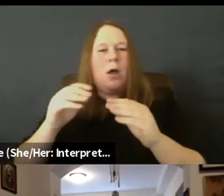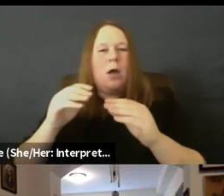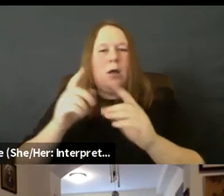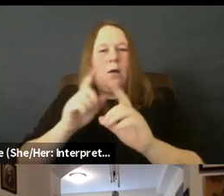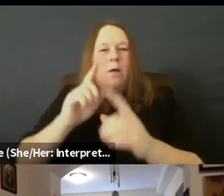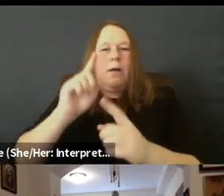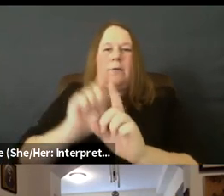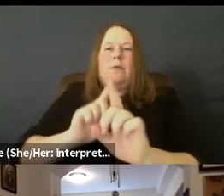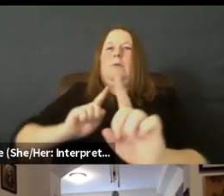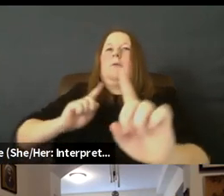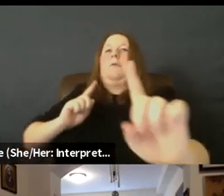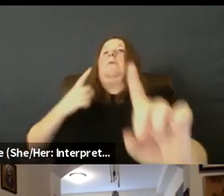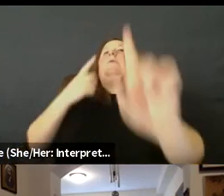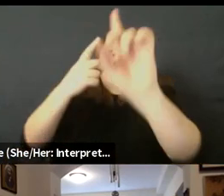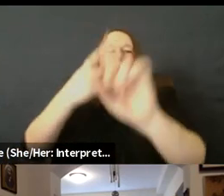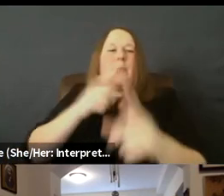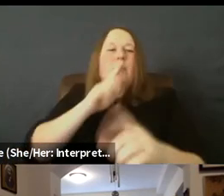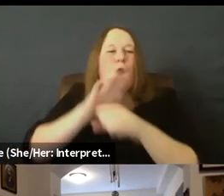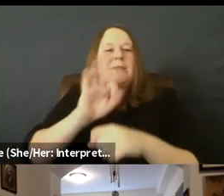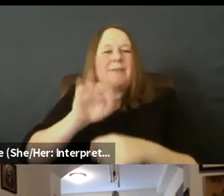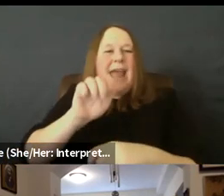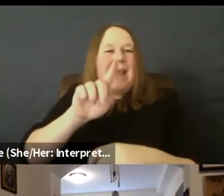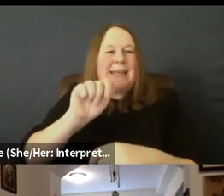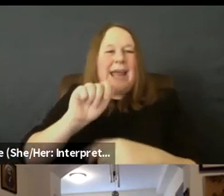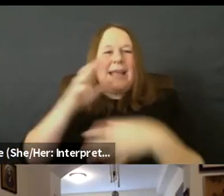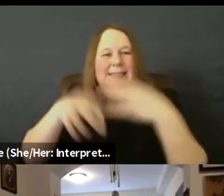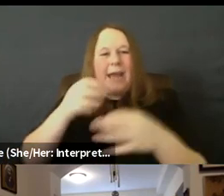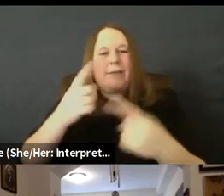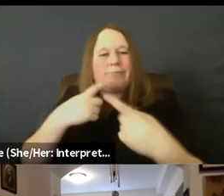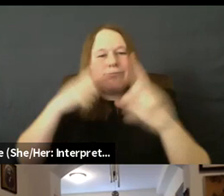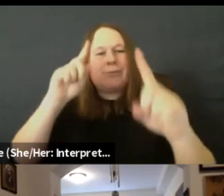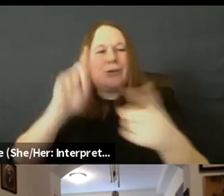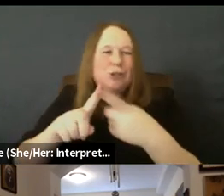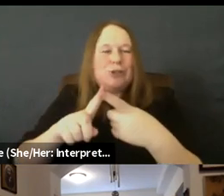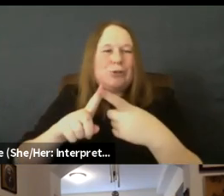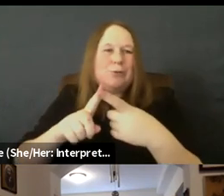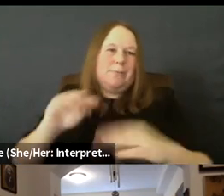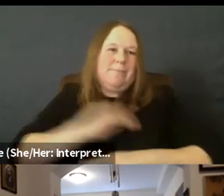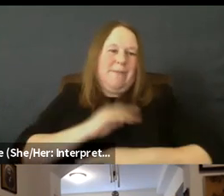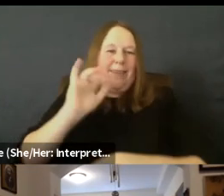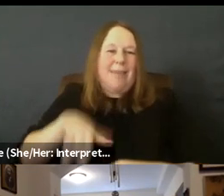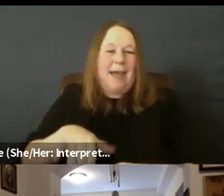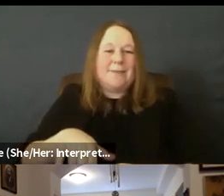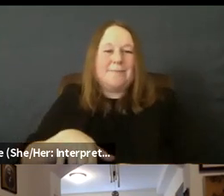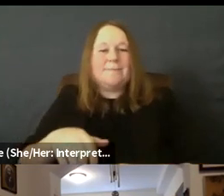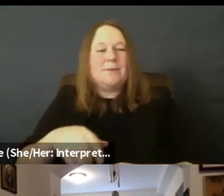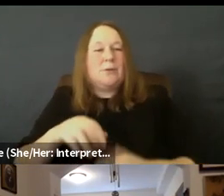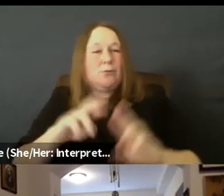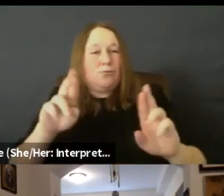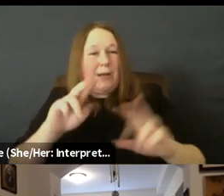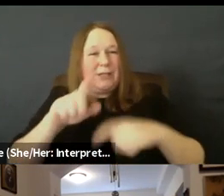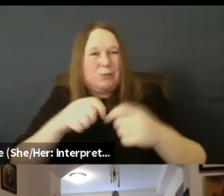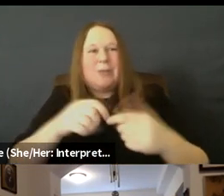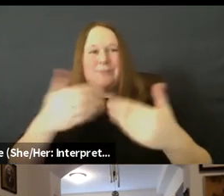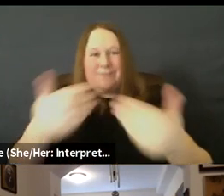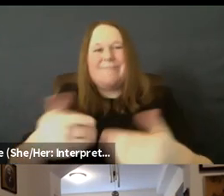away from the promise of the ADA rather than closer to fulfilling it? Thank you, Lydia. Zainab, same question